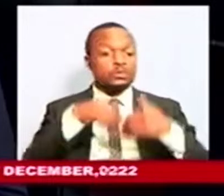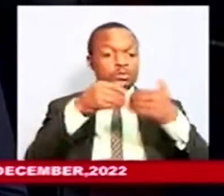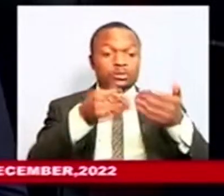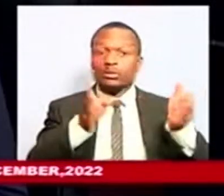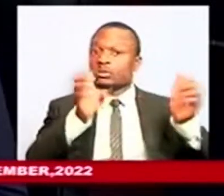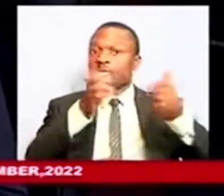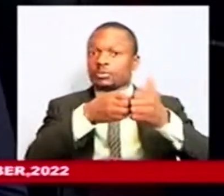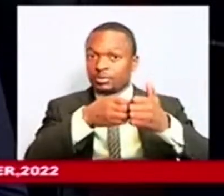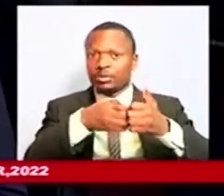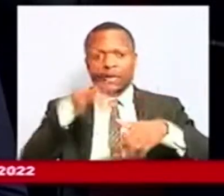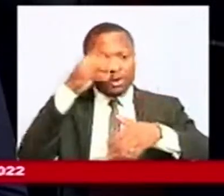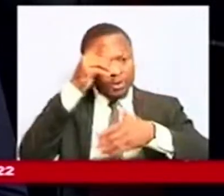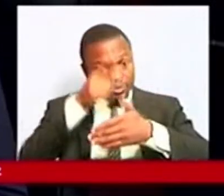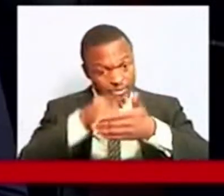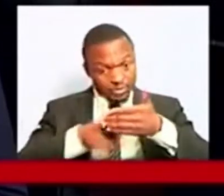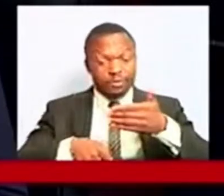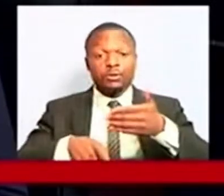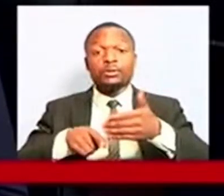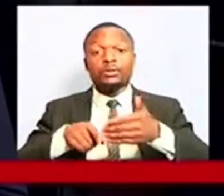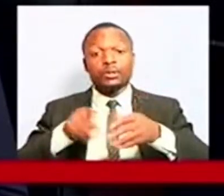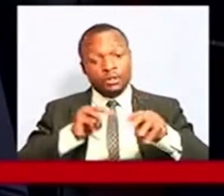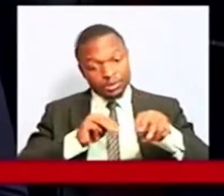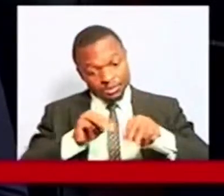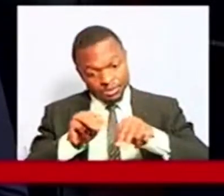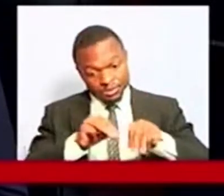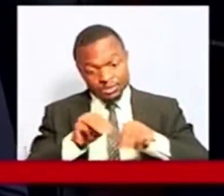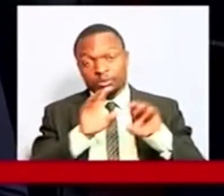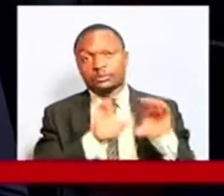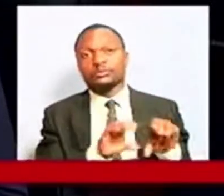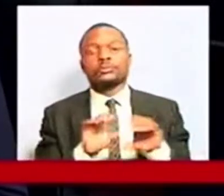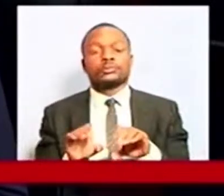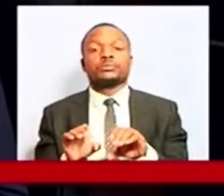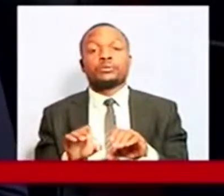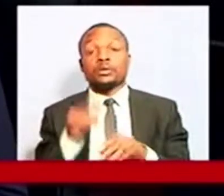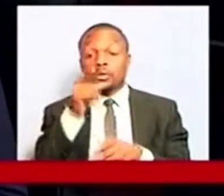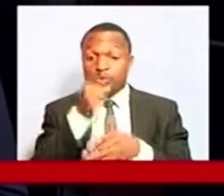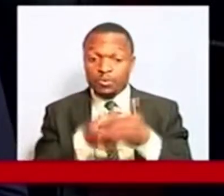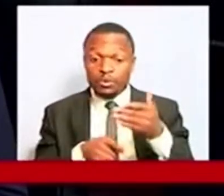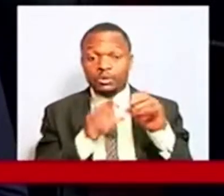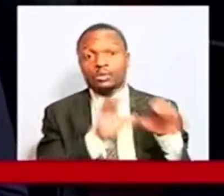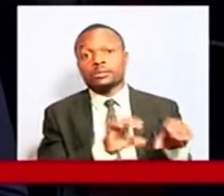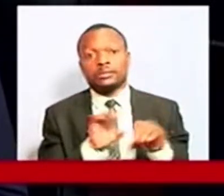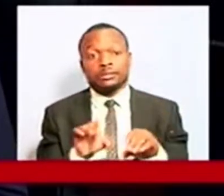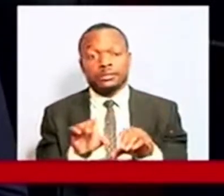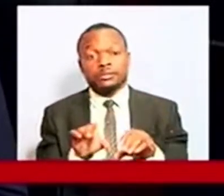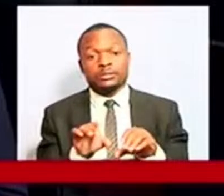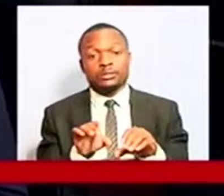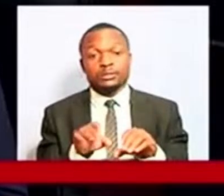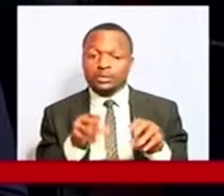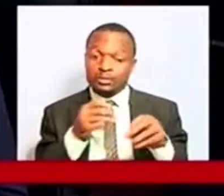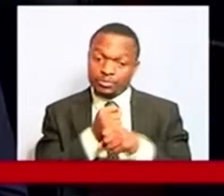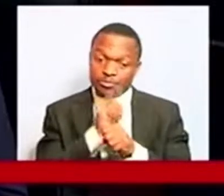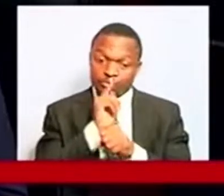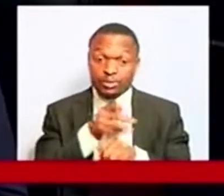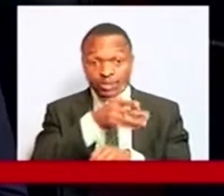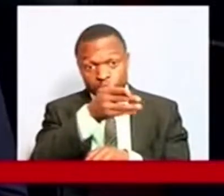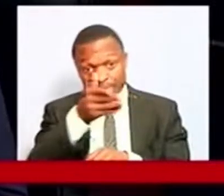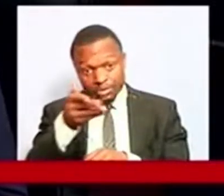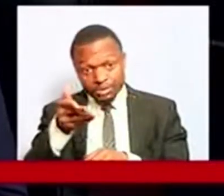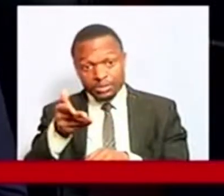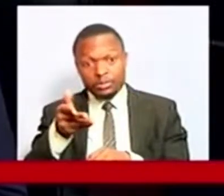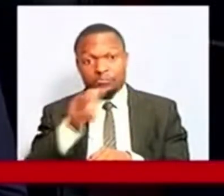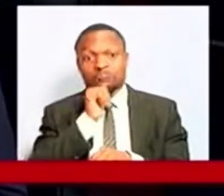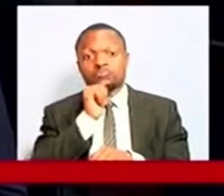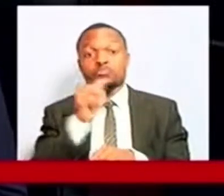bank? What is it that management did? What did they do in order to make sure that those that were